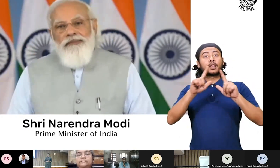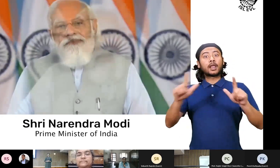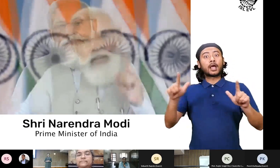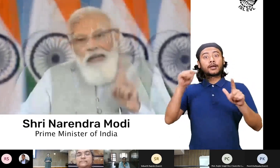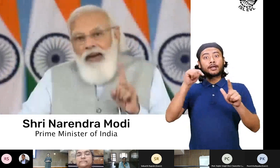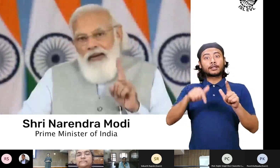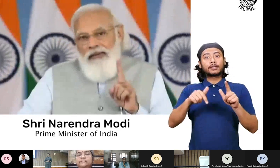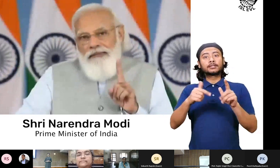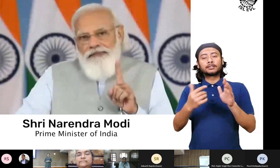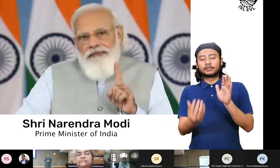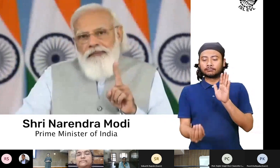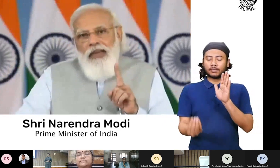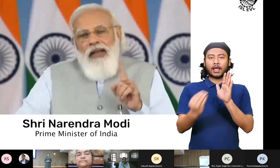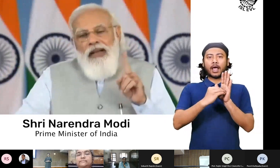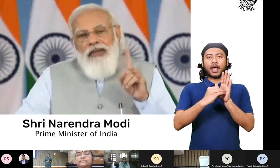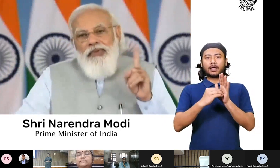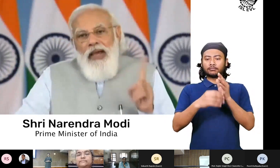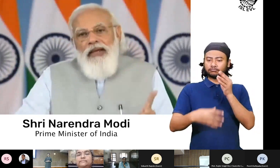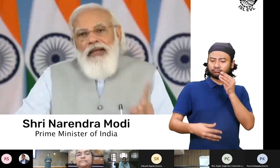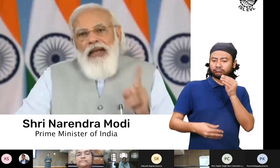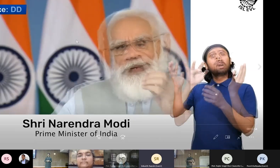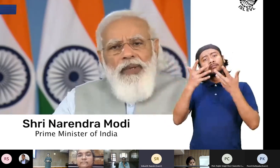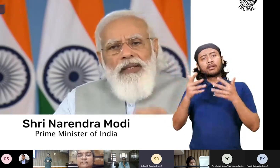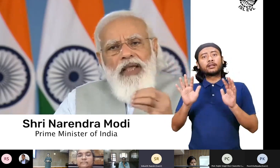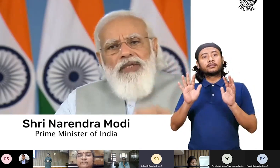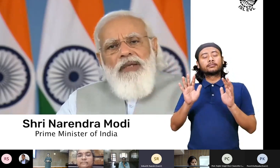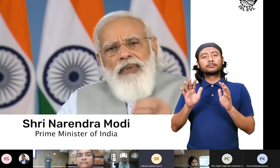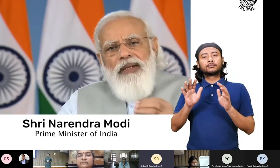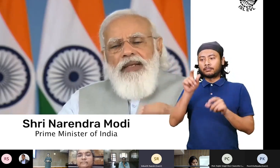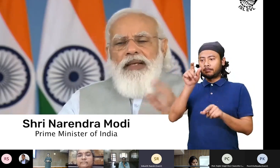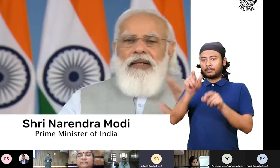india and the president of society of csir in